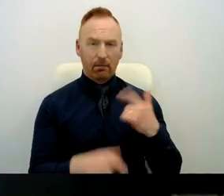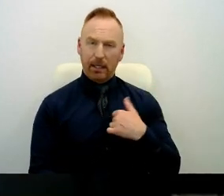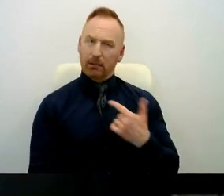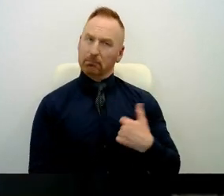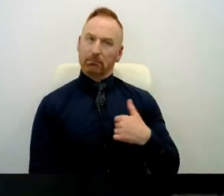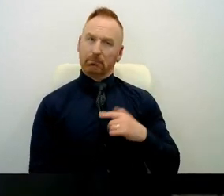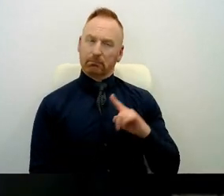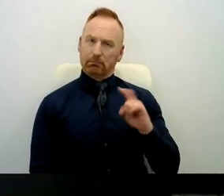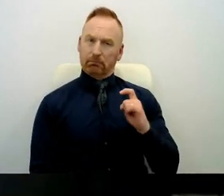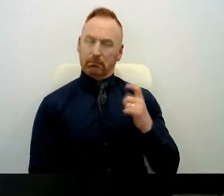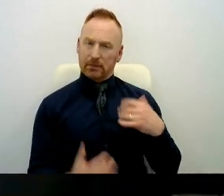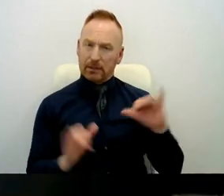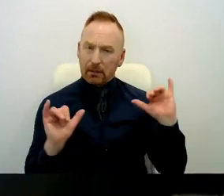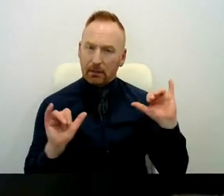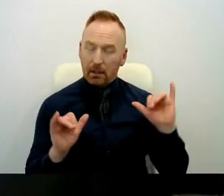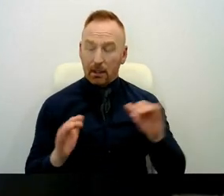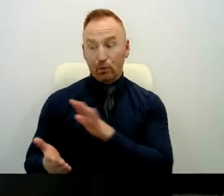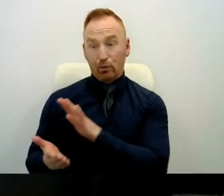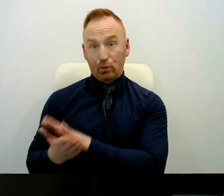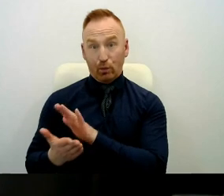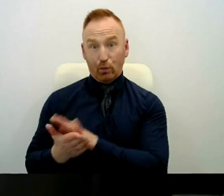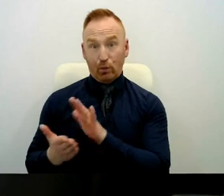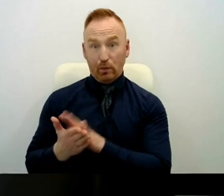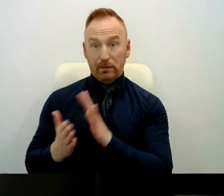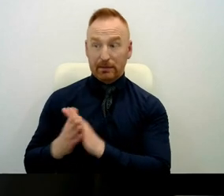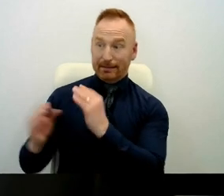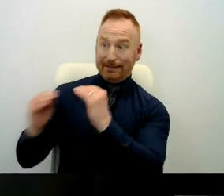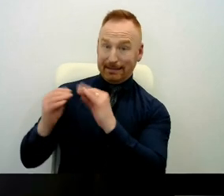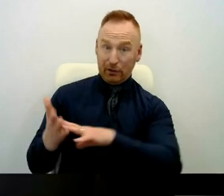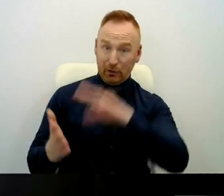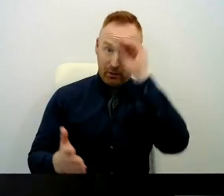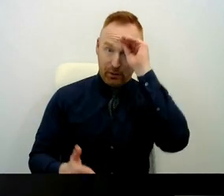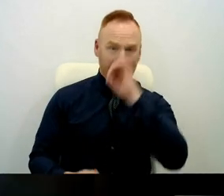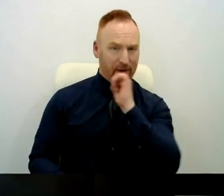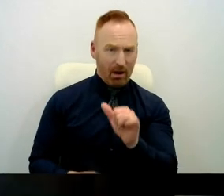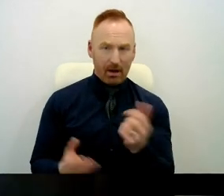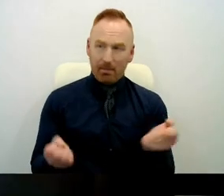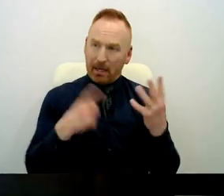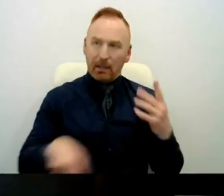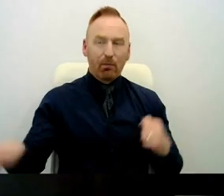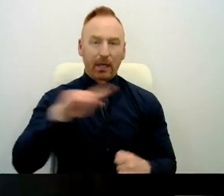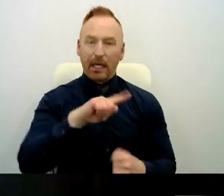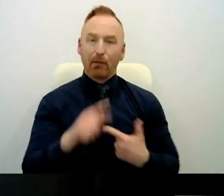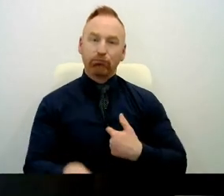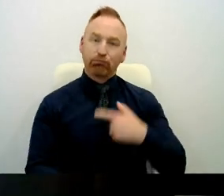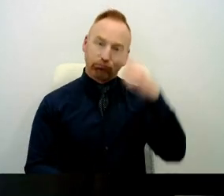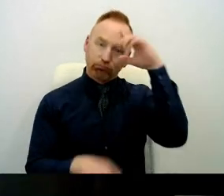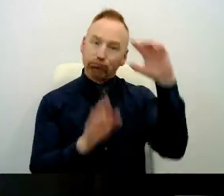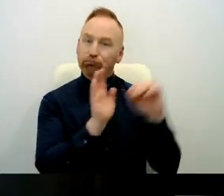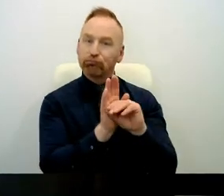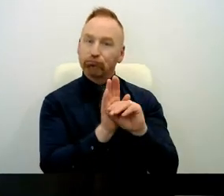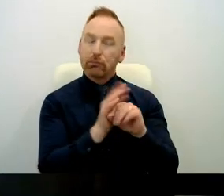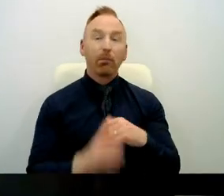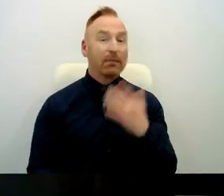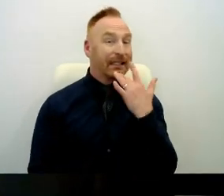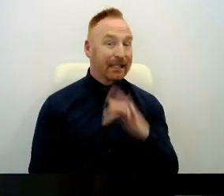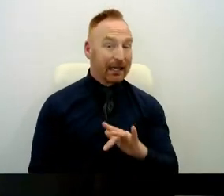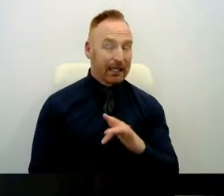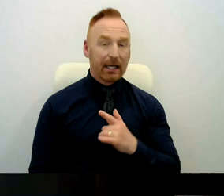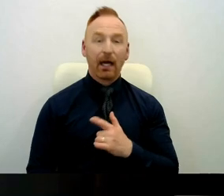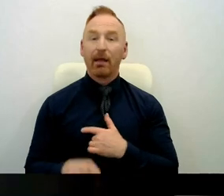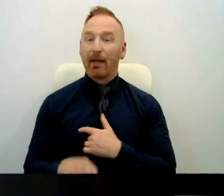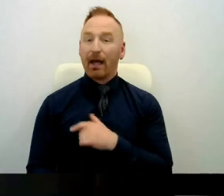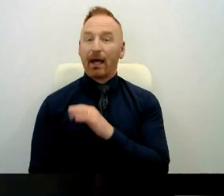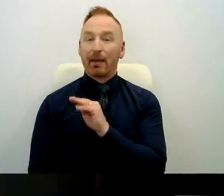mystery. Something that isn't taught in schools and something many of us just don't know much about. We're very fortunate that Ms.